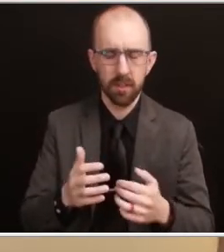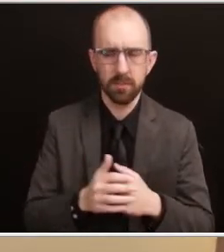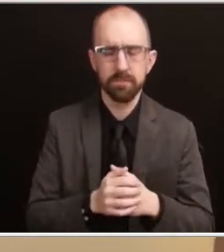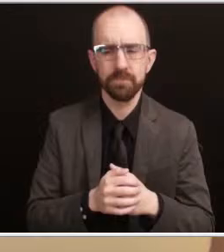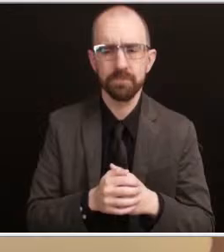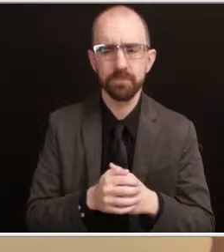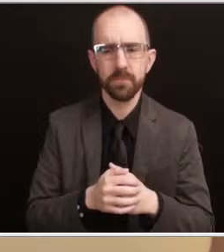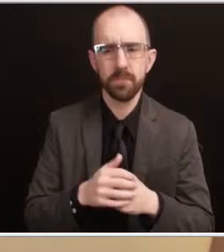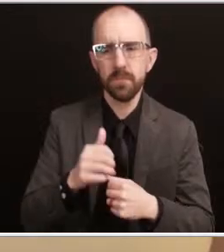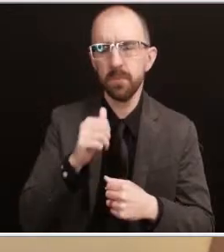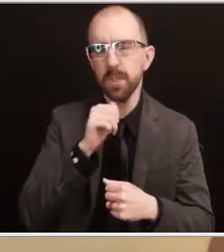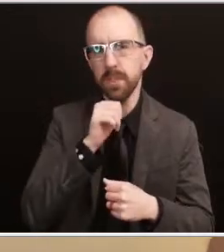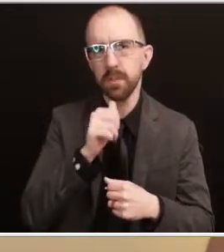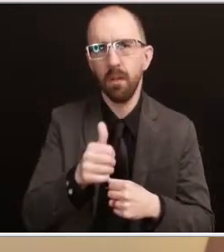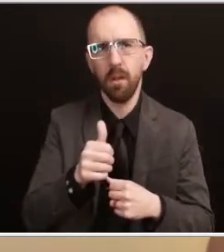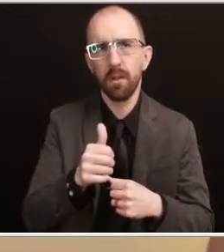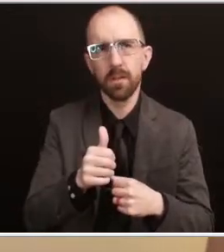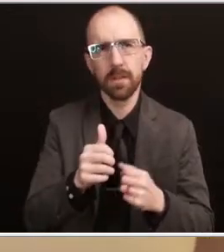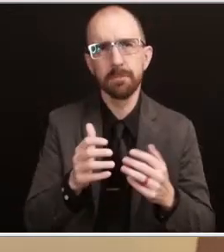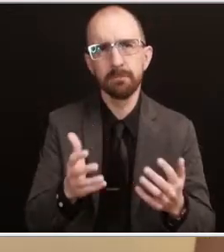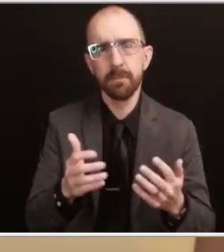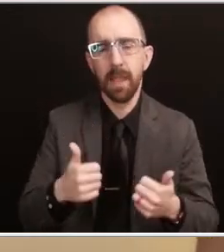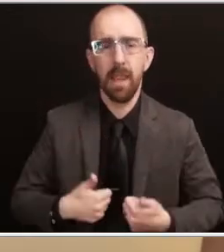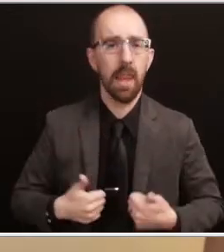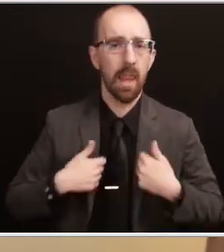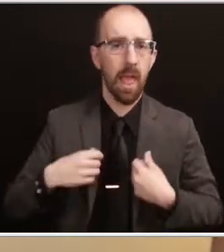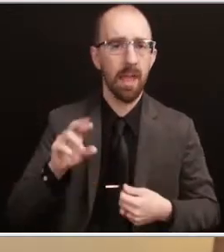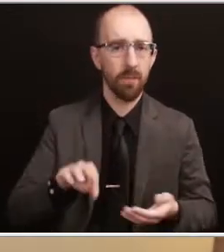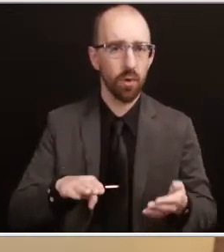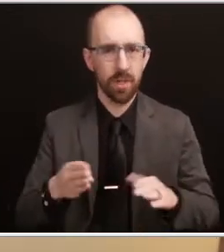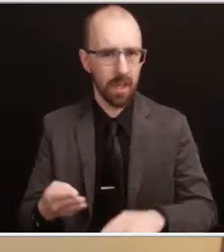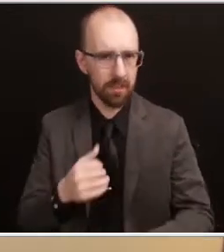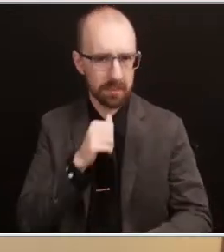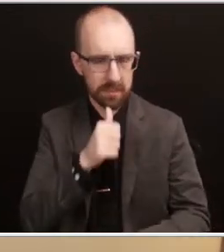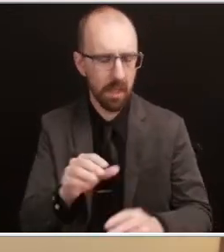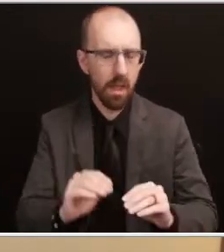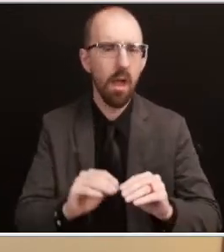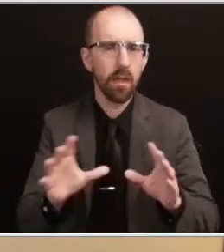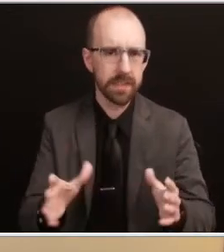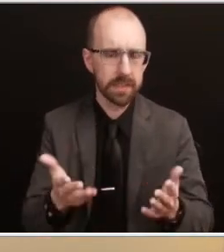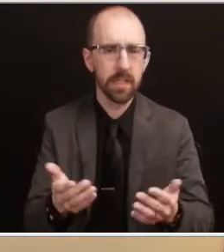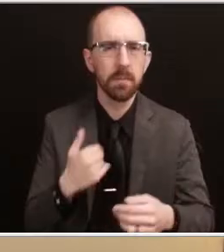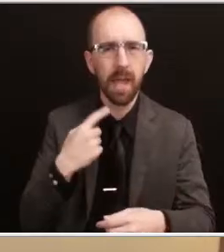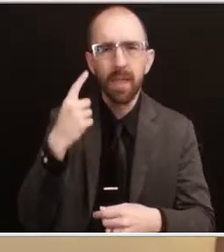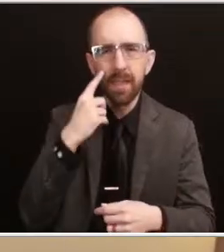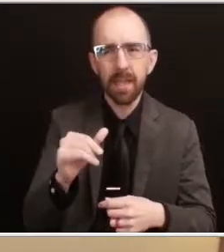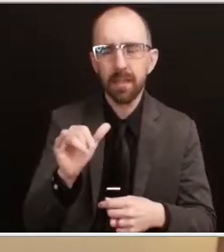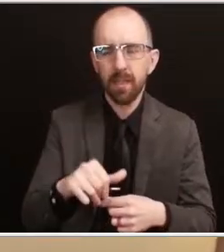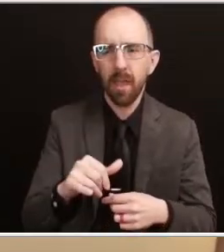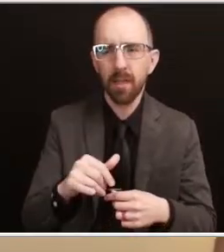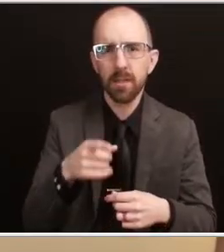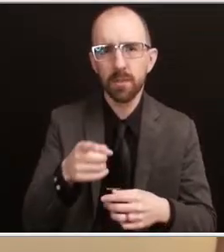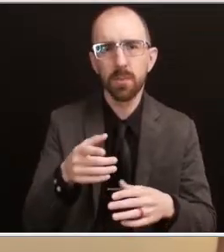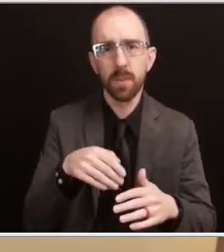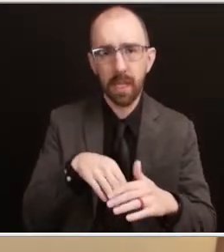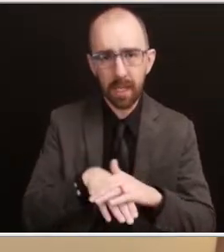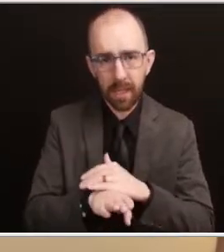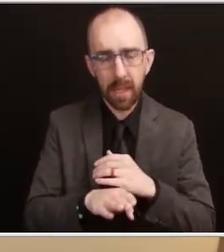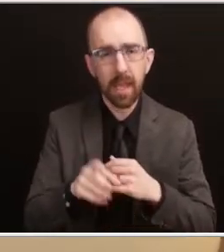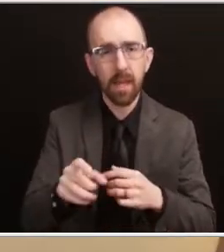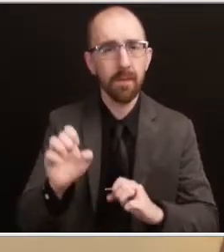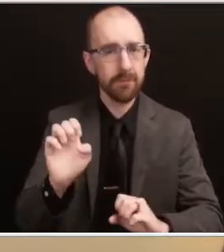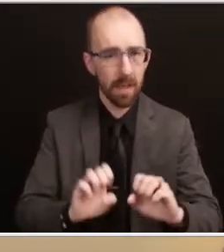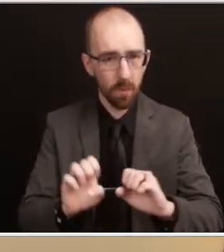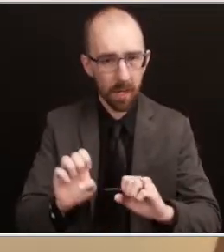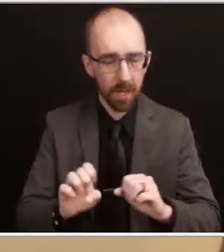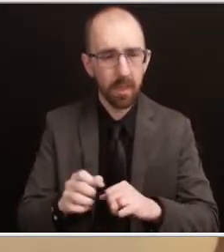It's not life or death, obviously, but I think it's such that you get in and you get